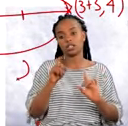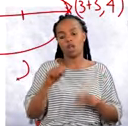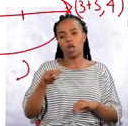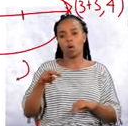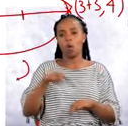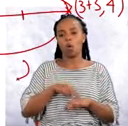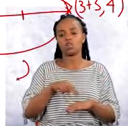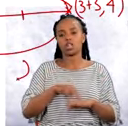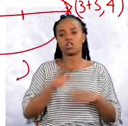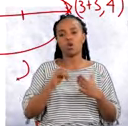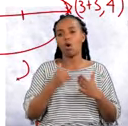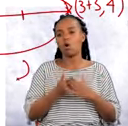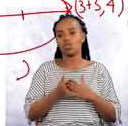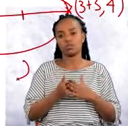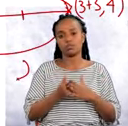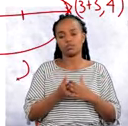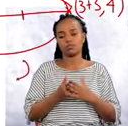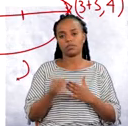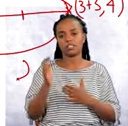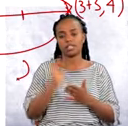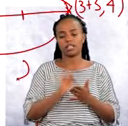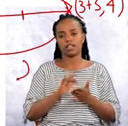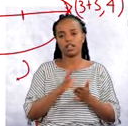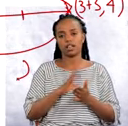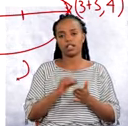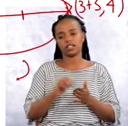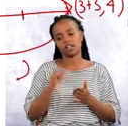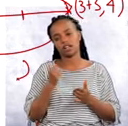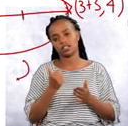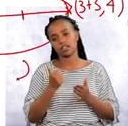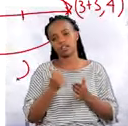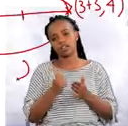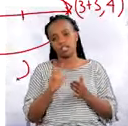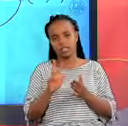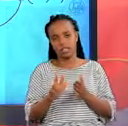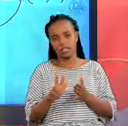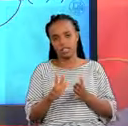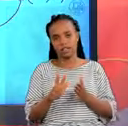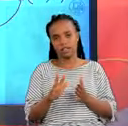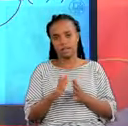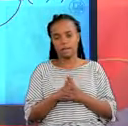constant for all vertices, center and the other vertices. So it is 3.